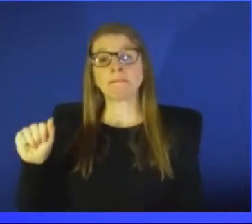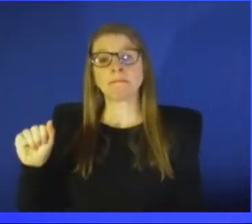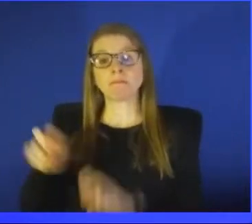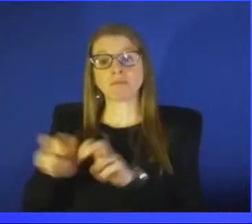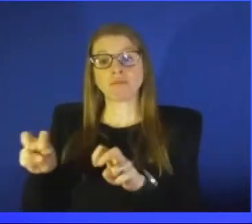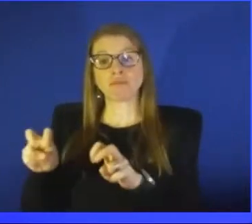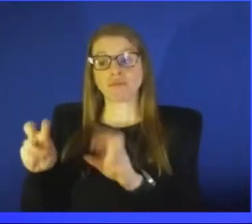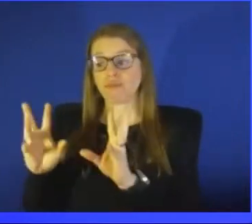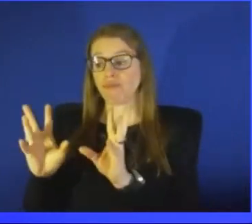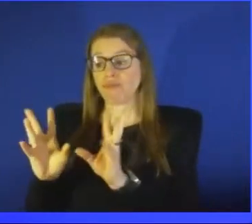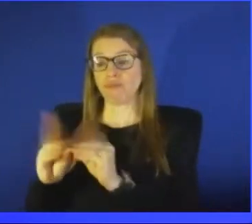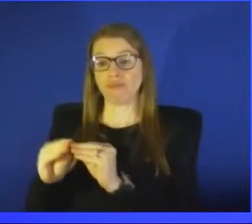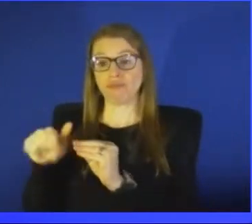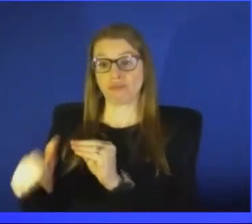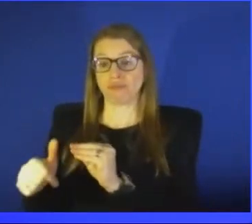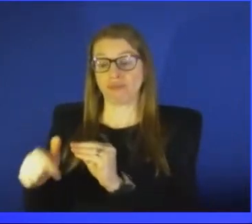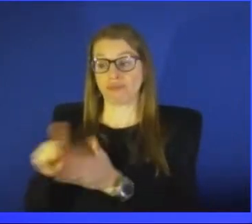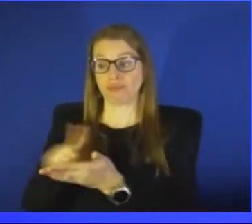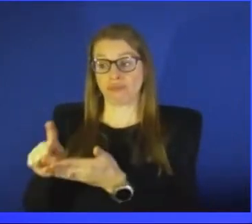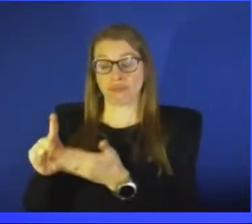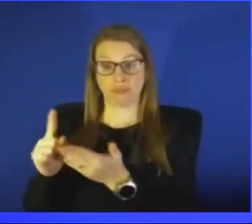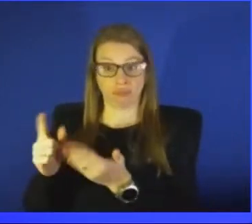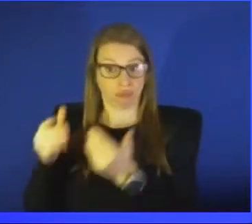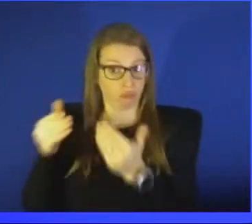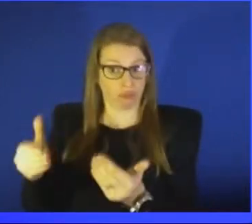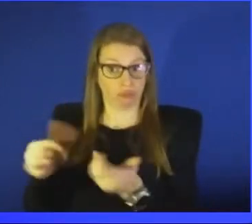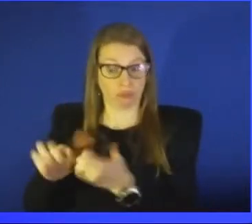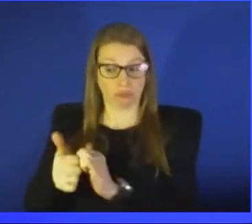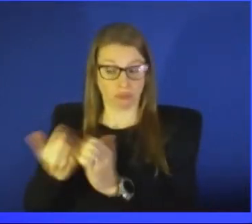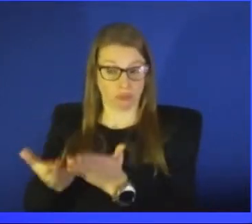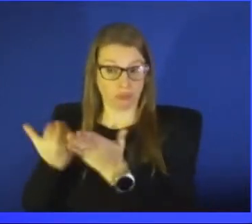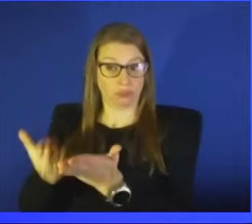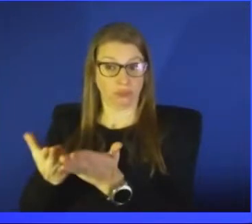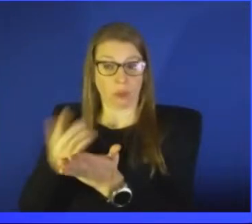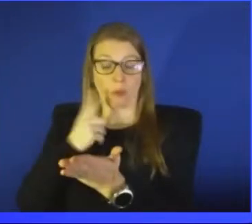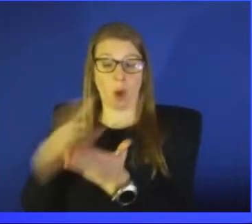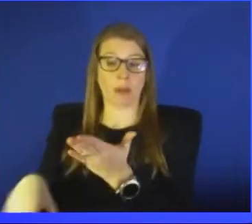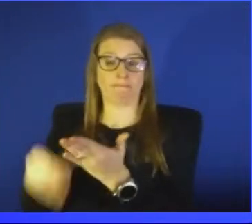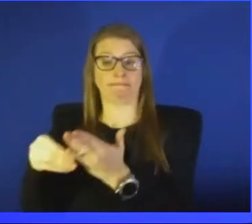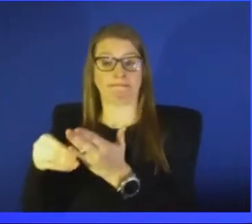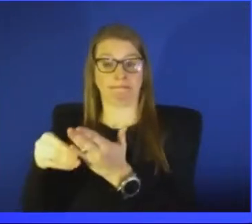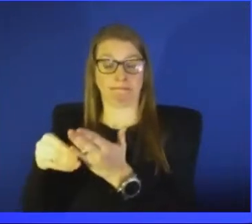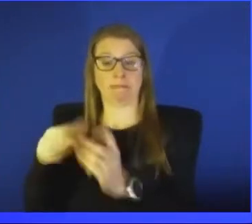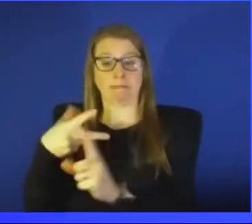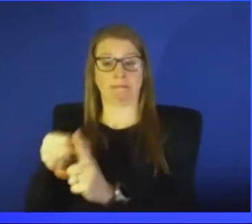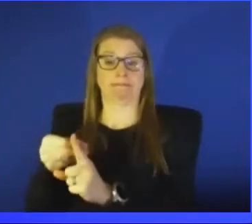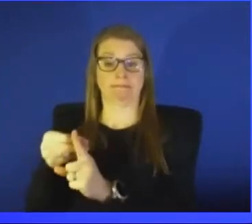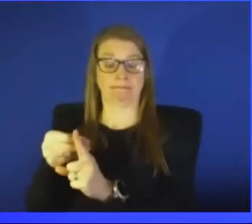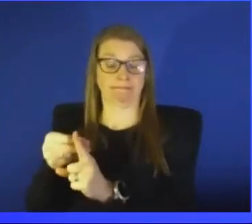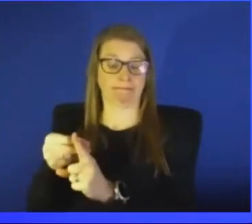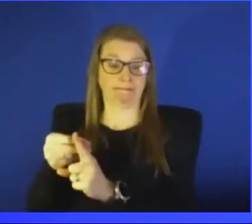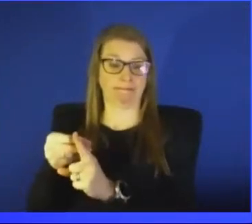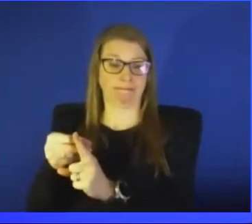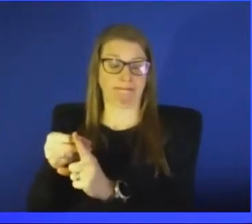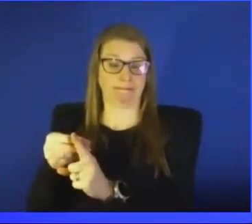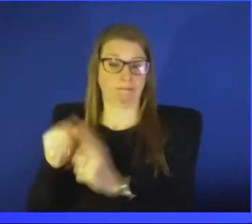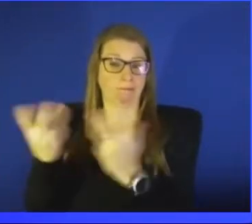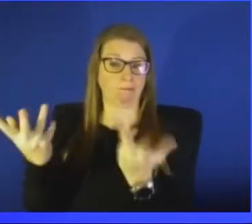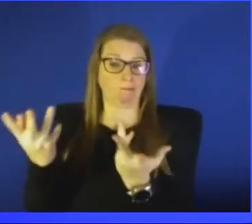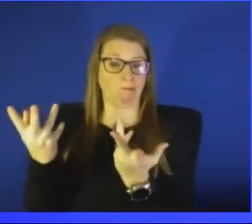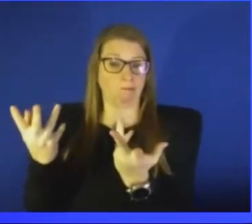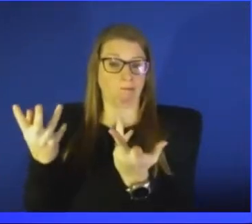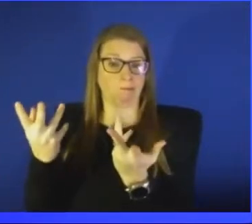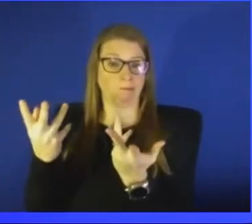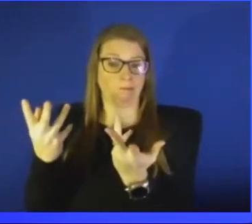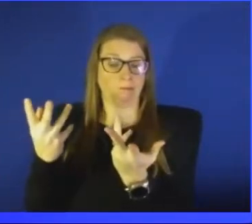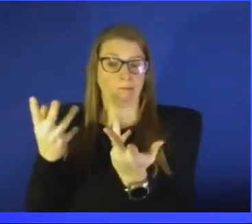with recommendations about additional vaccine doses. Nothing is really identified yet. There